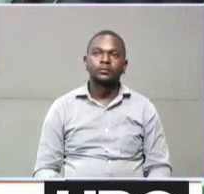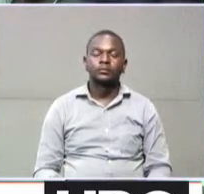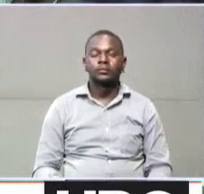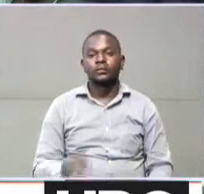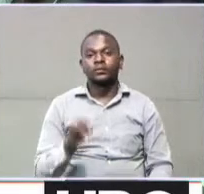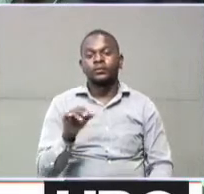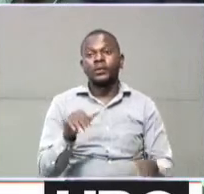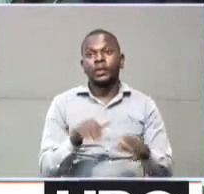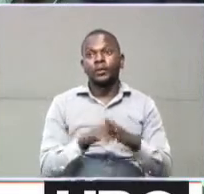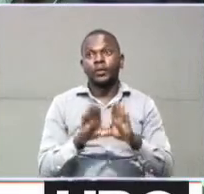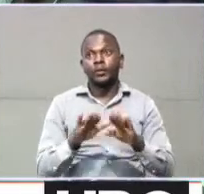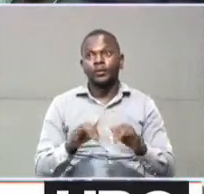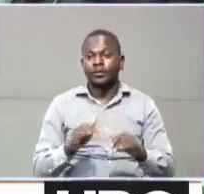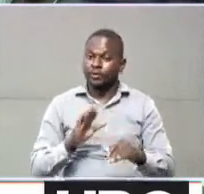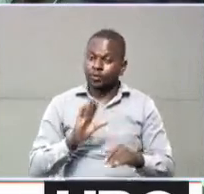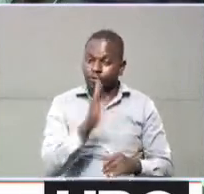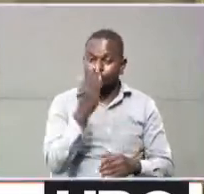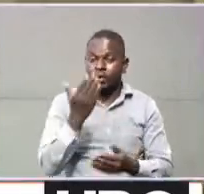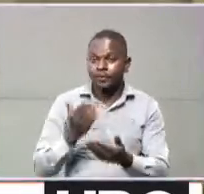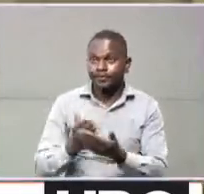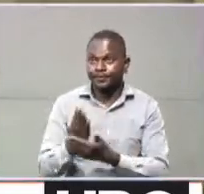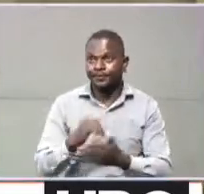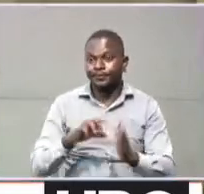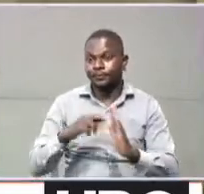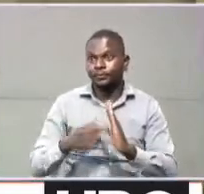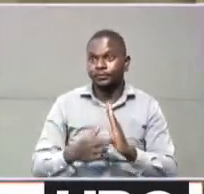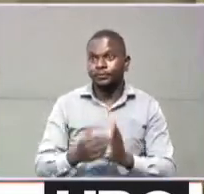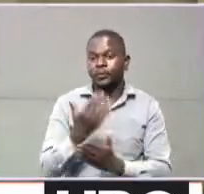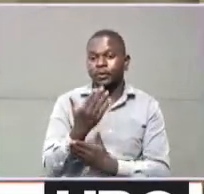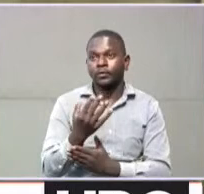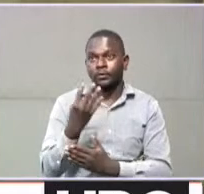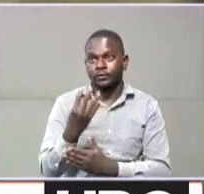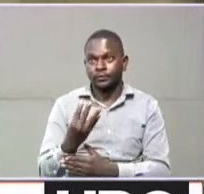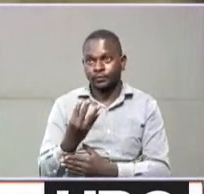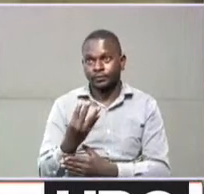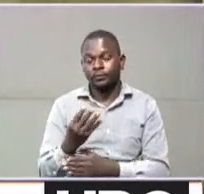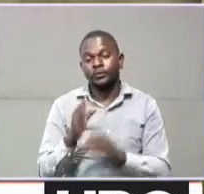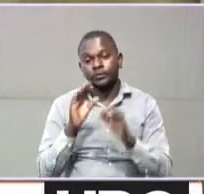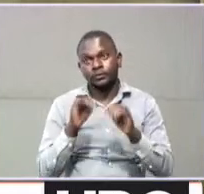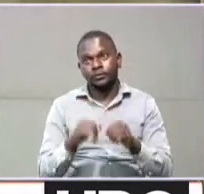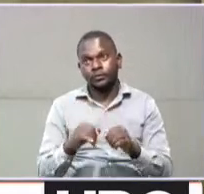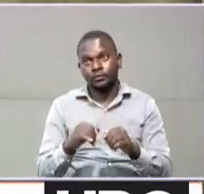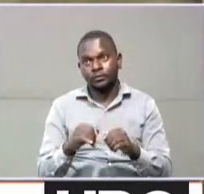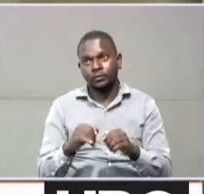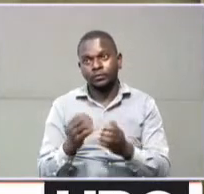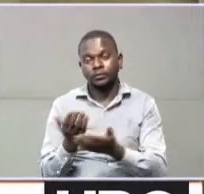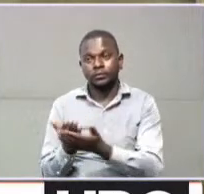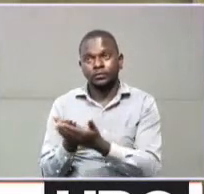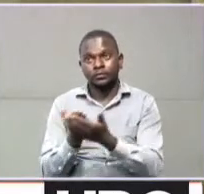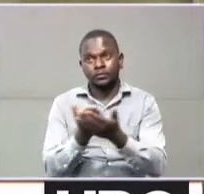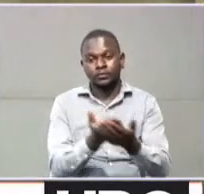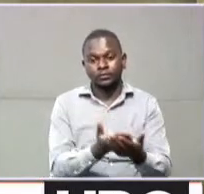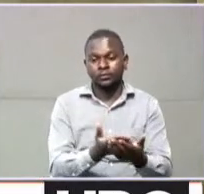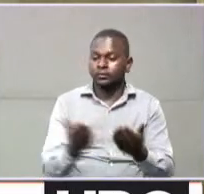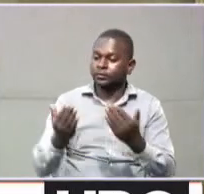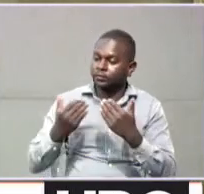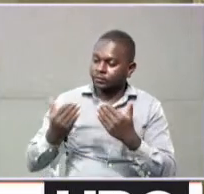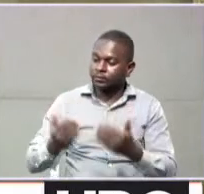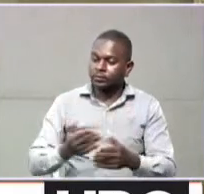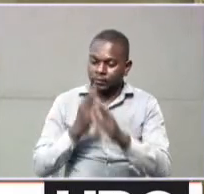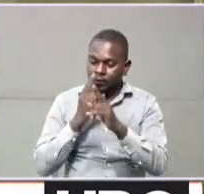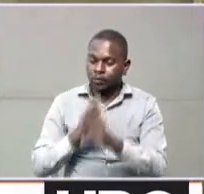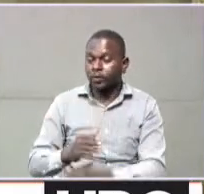colleagues if you are right under rule 54 you can you can bring thank you very much right